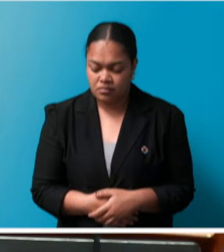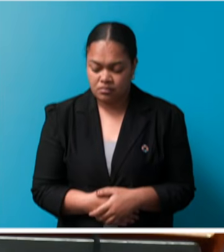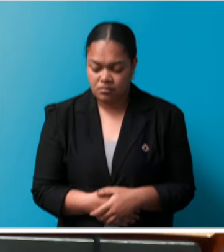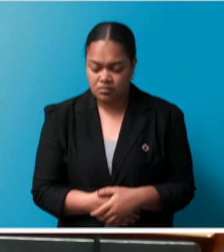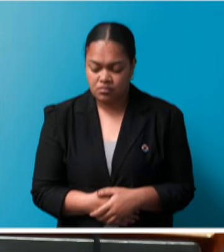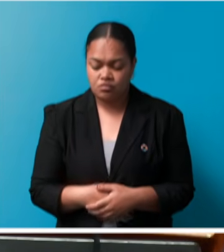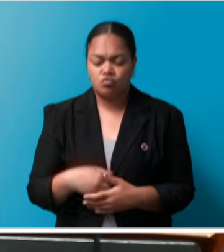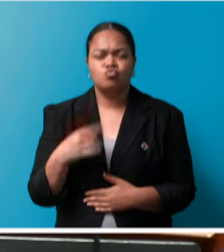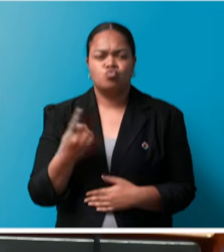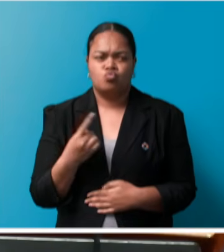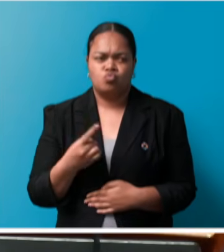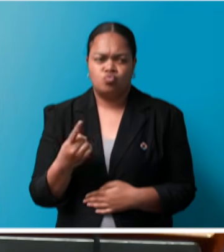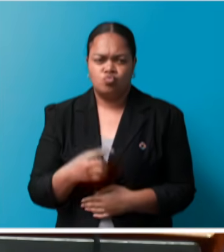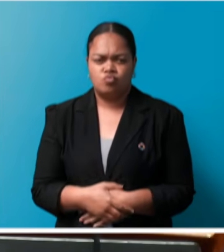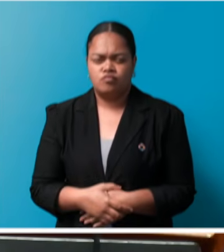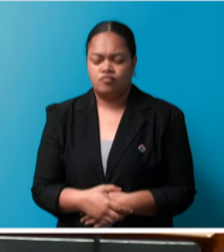Who's here?